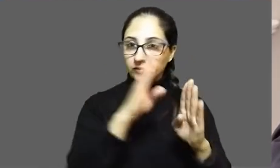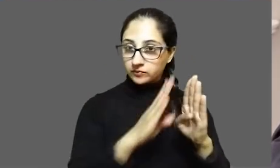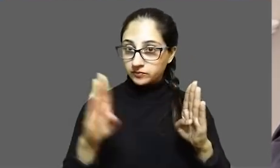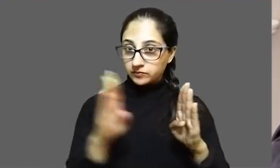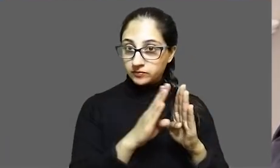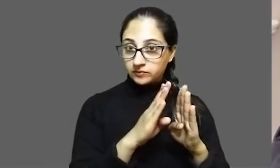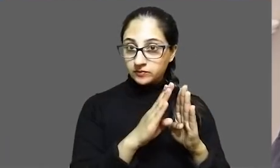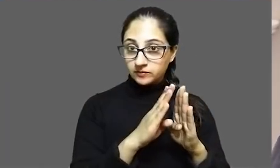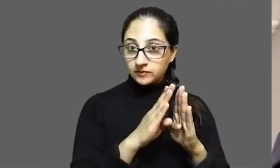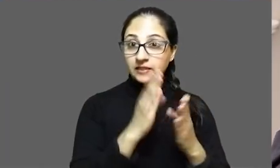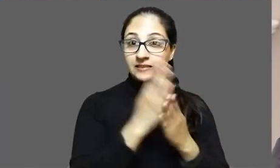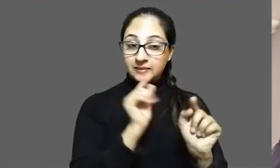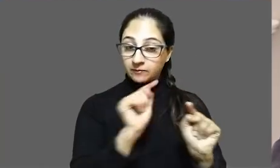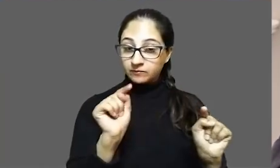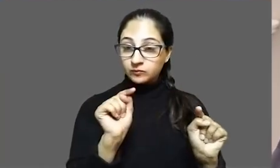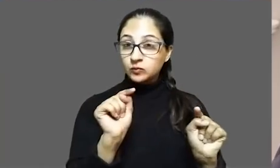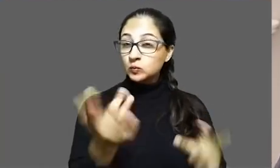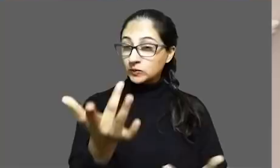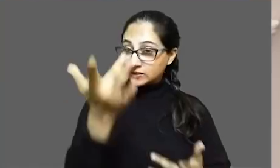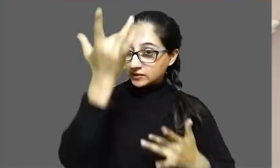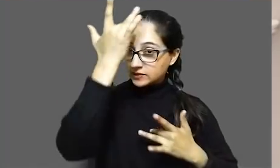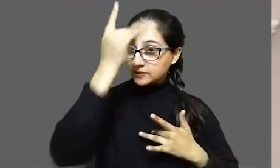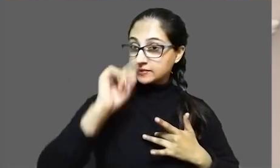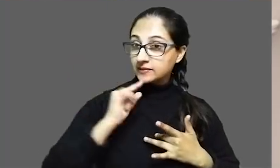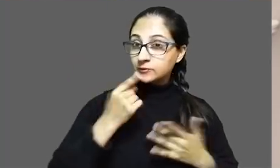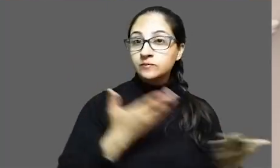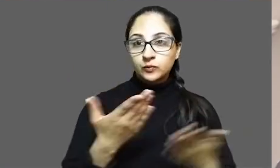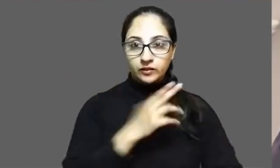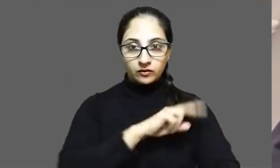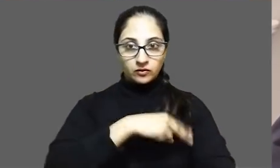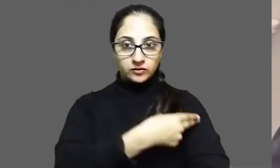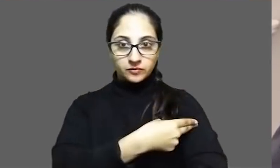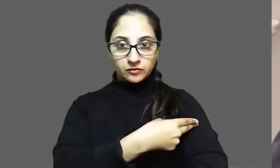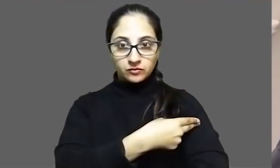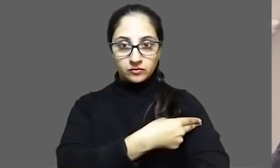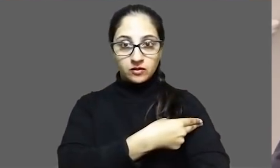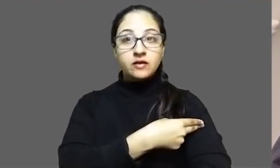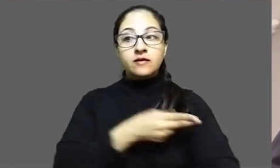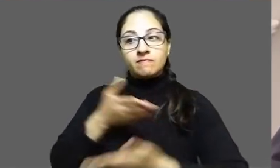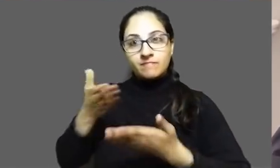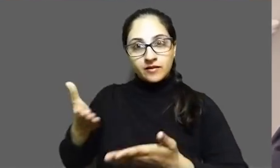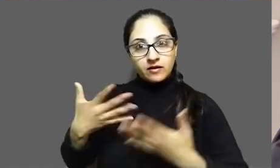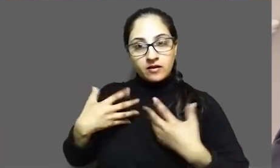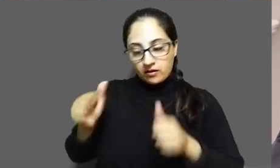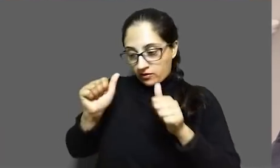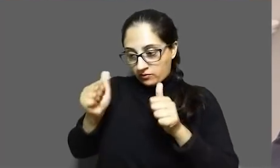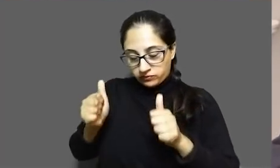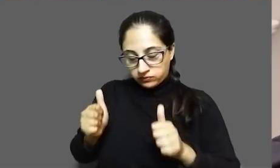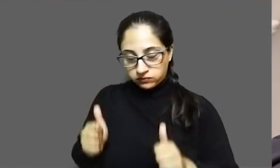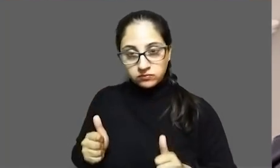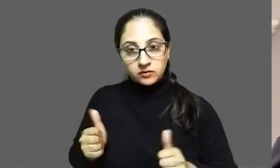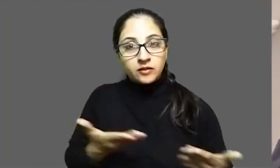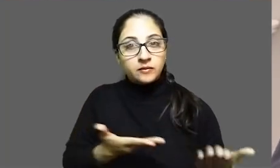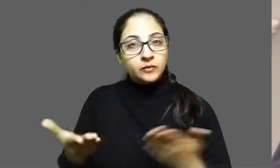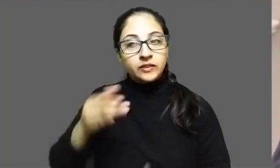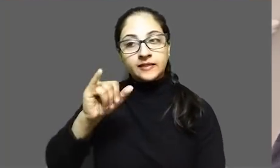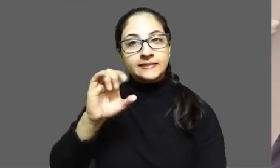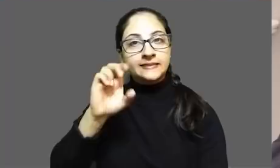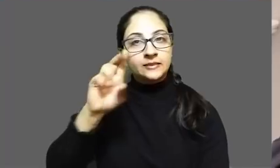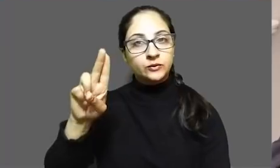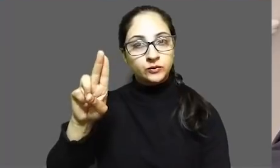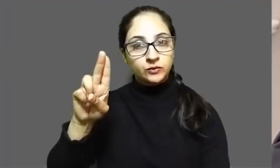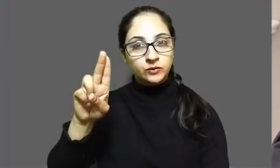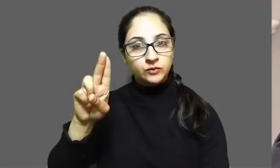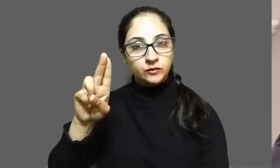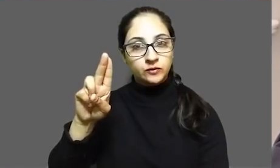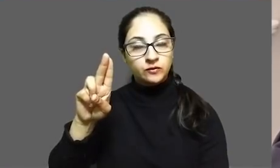hospitalization. Many deteriorate quickly, require immediate admission, and require more time to recover